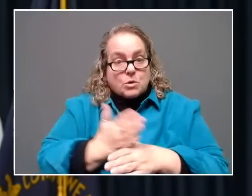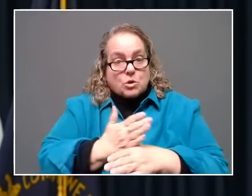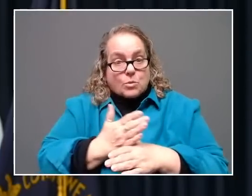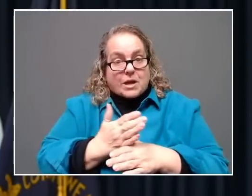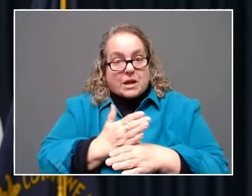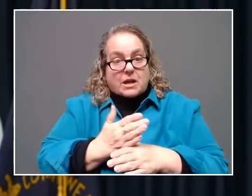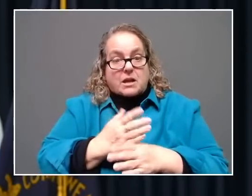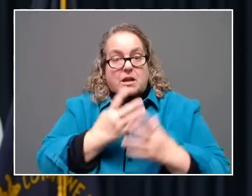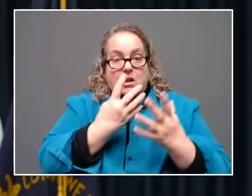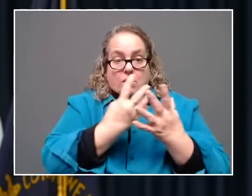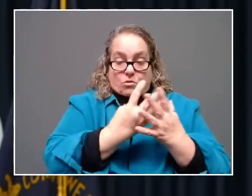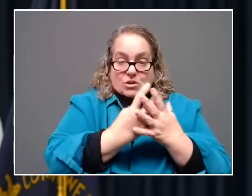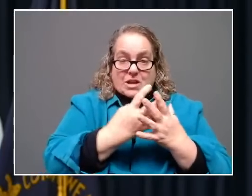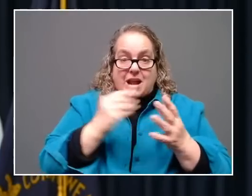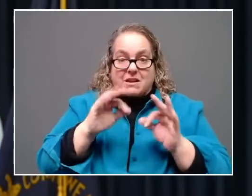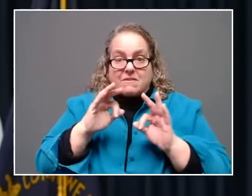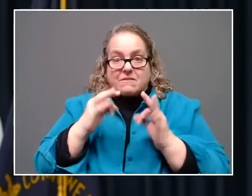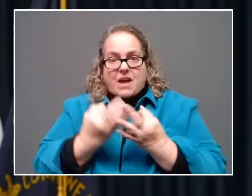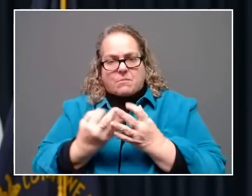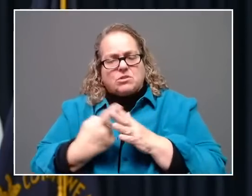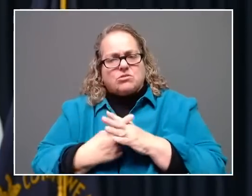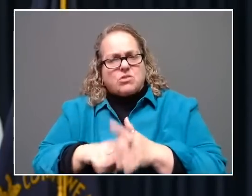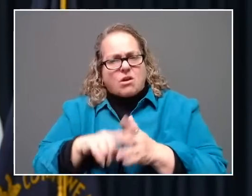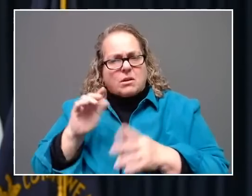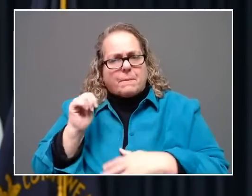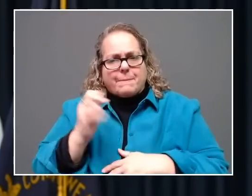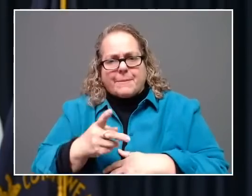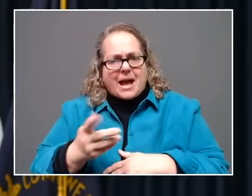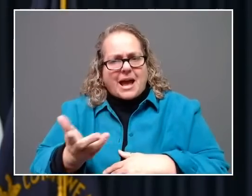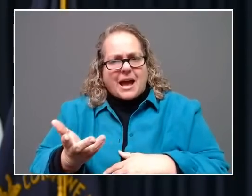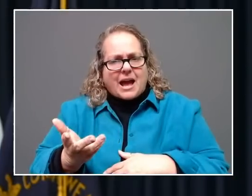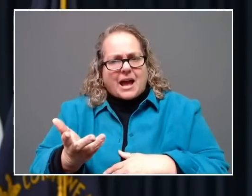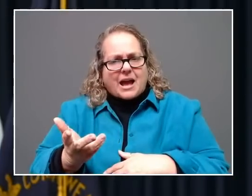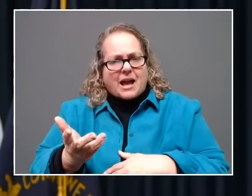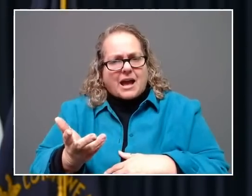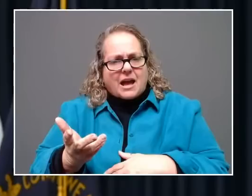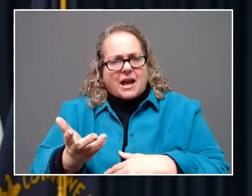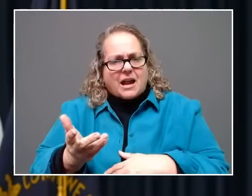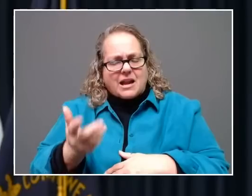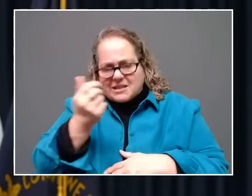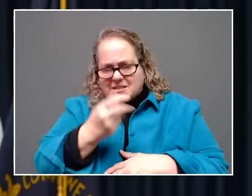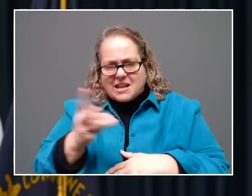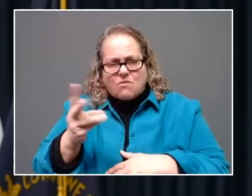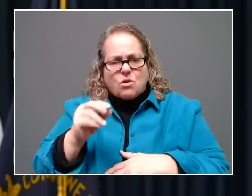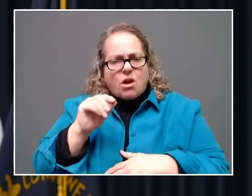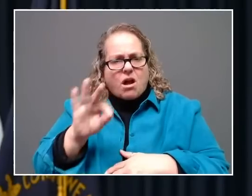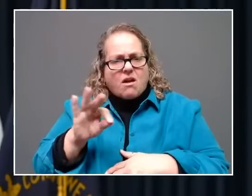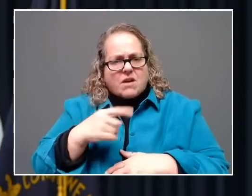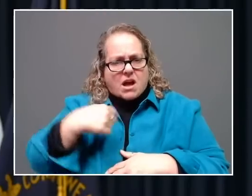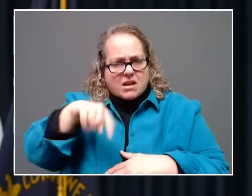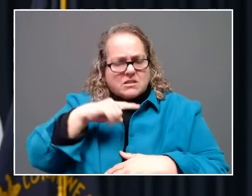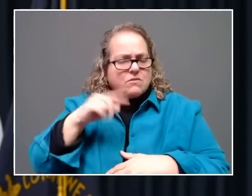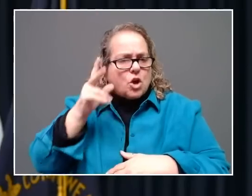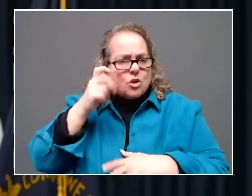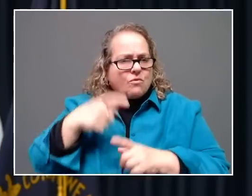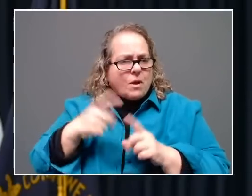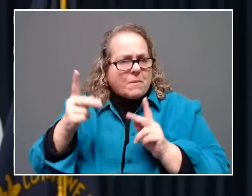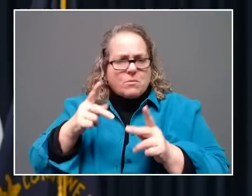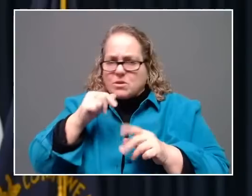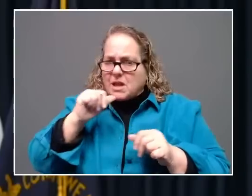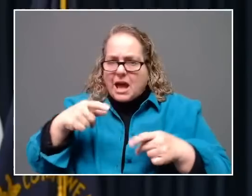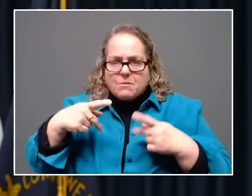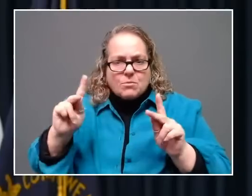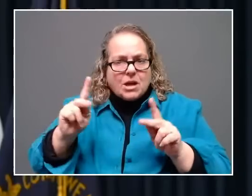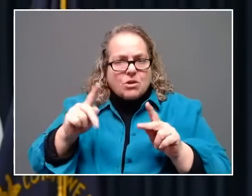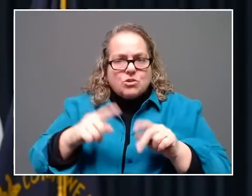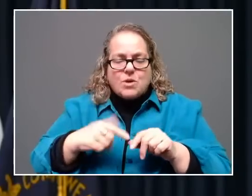resumed at all Kentucky correctional facilities? I know that several of us have heard from people who haven't been allowed face-to-face visits